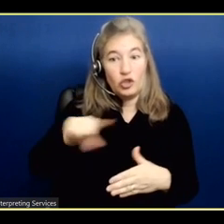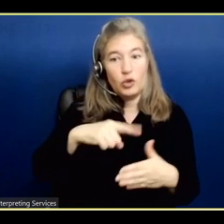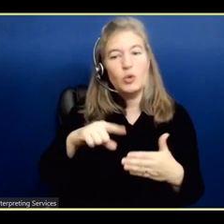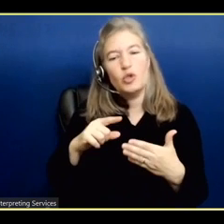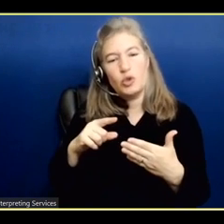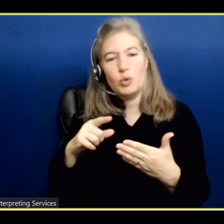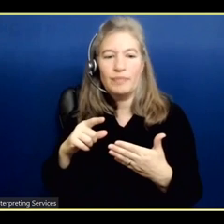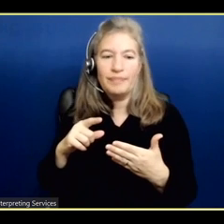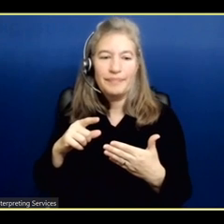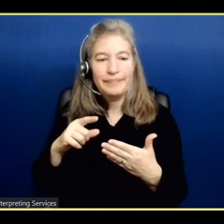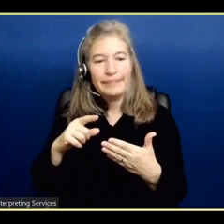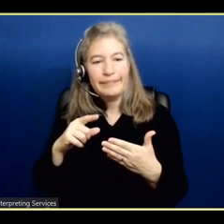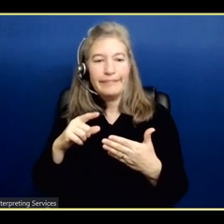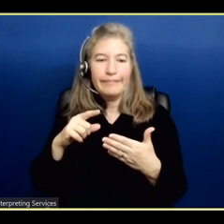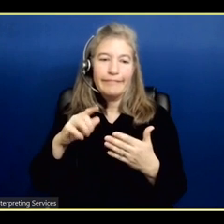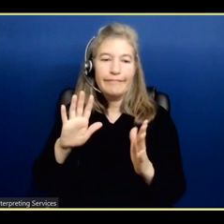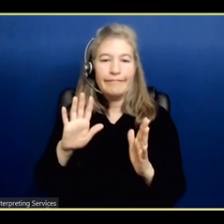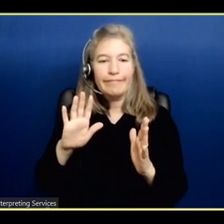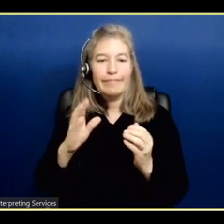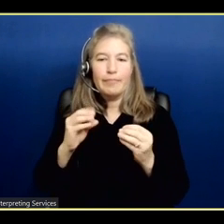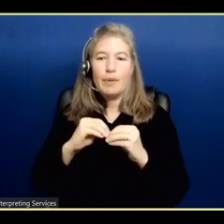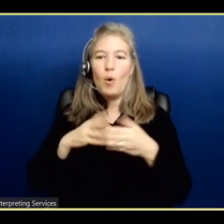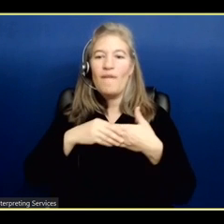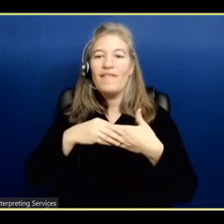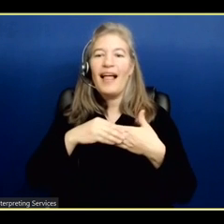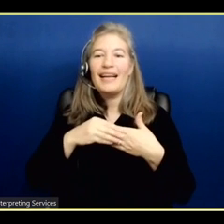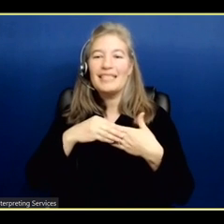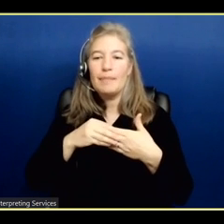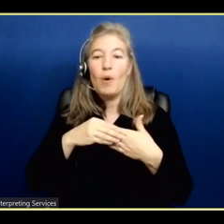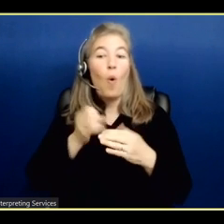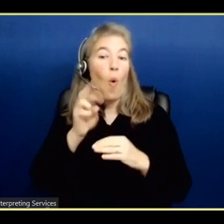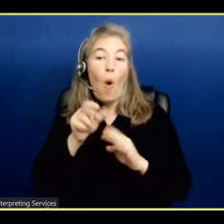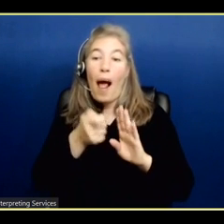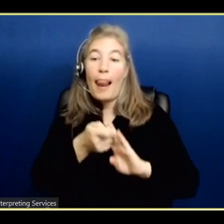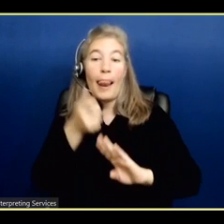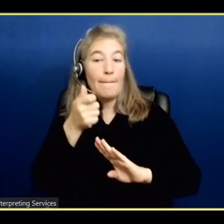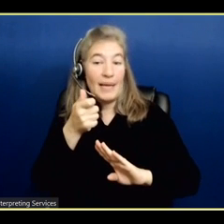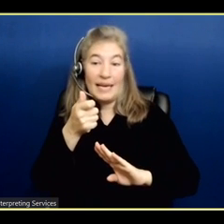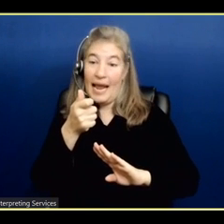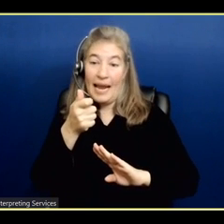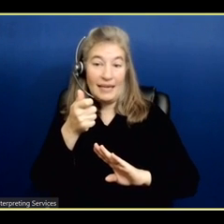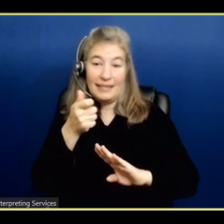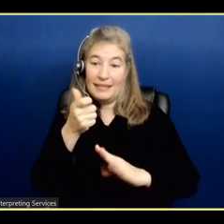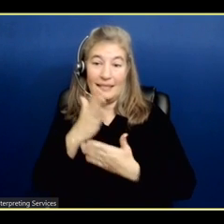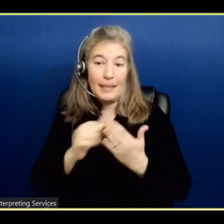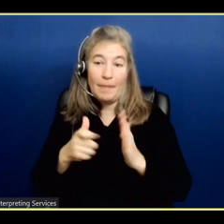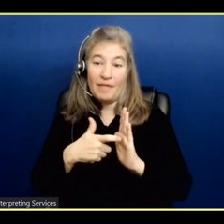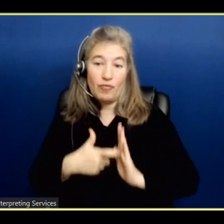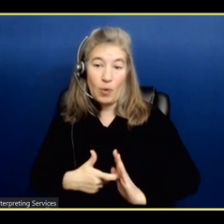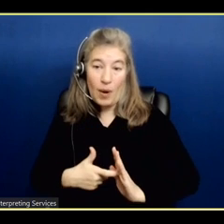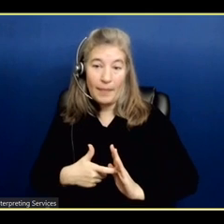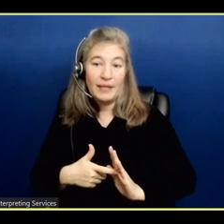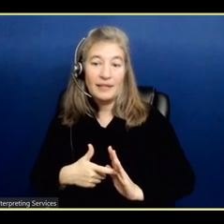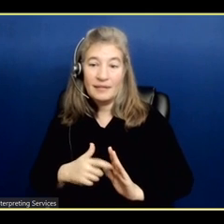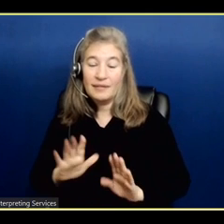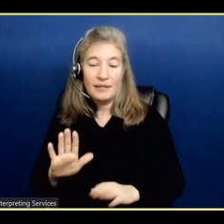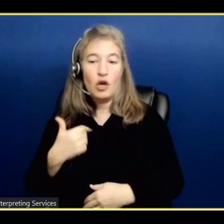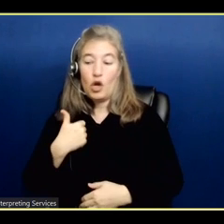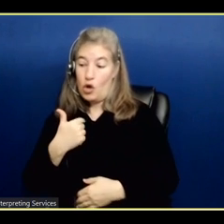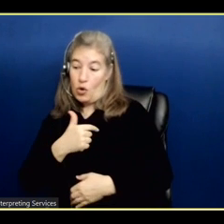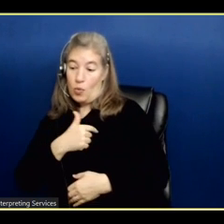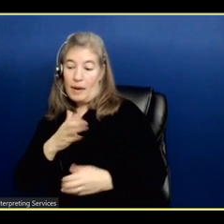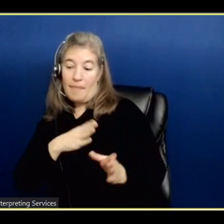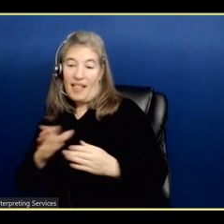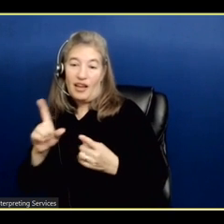eliminate a lot of the onerous reporting requirements that we put our grantees through. We're just planning on talking to